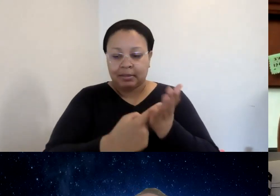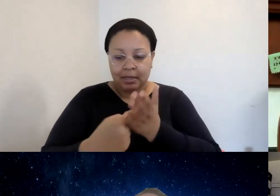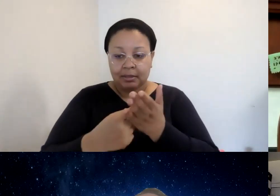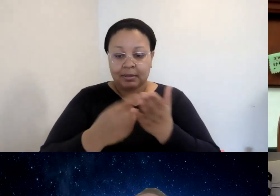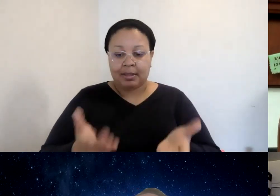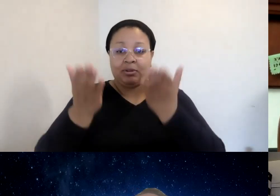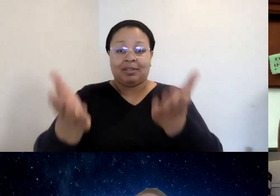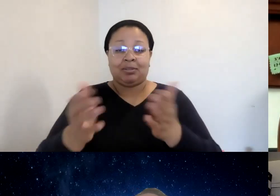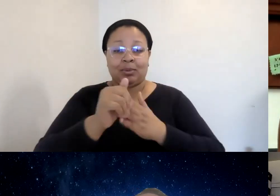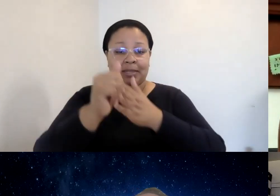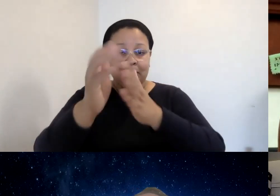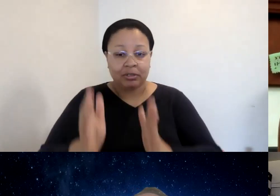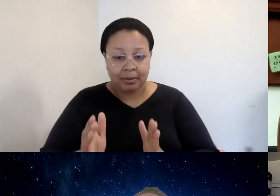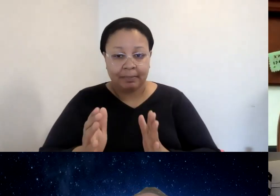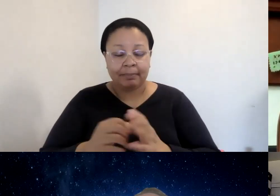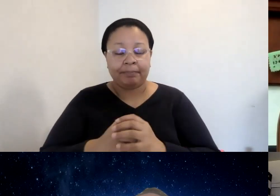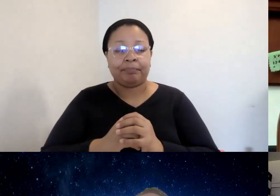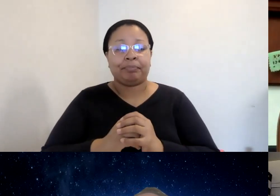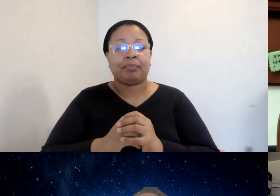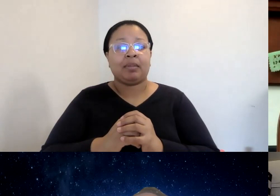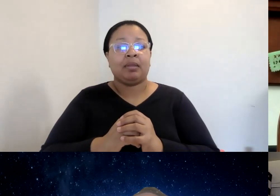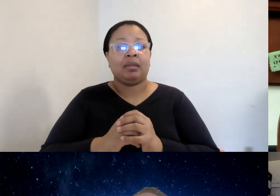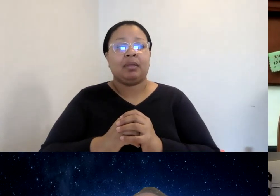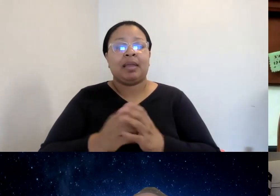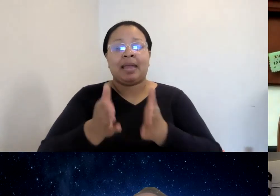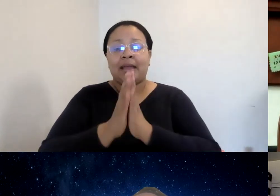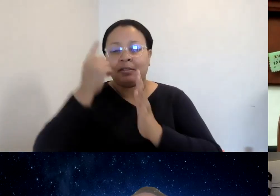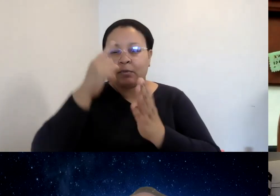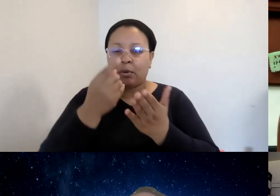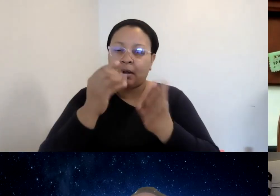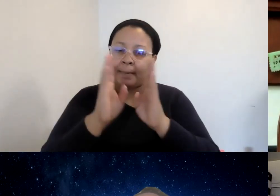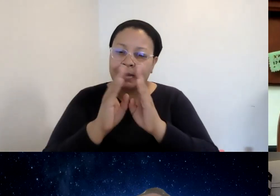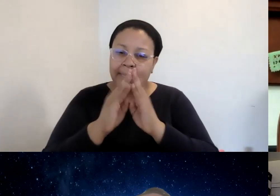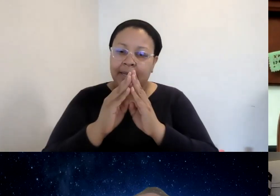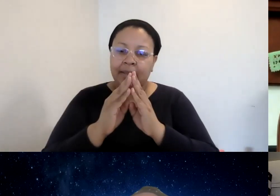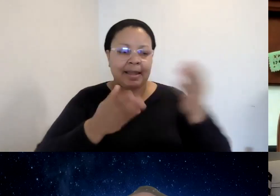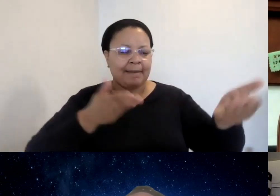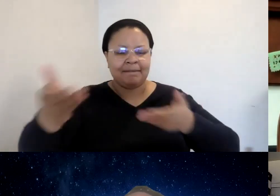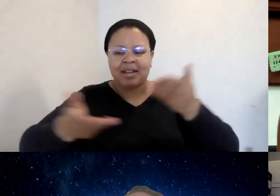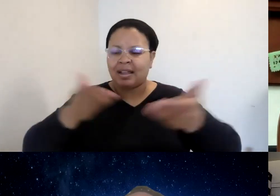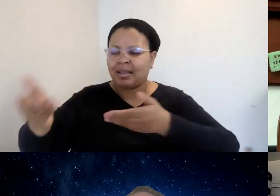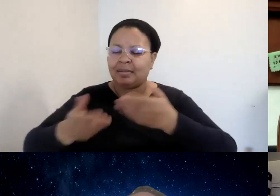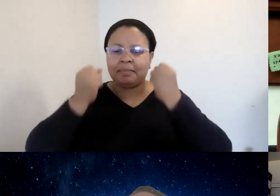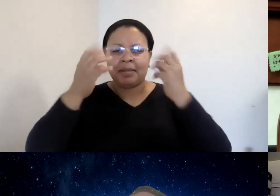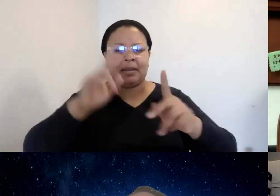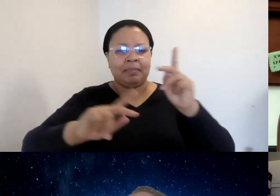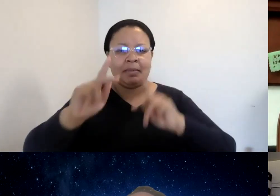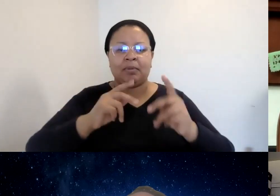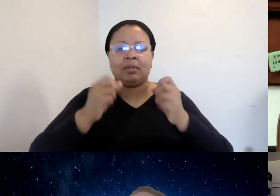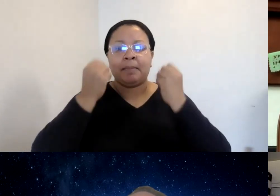for a meeting and invite multiple people, invite all stakeholders to the meeting.